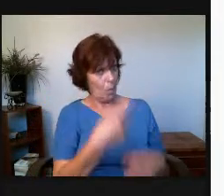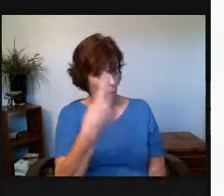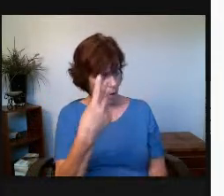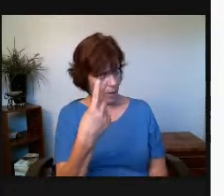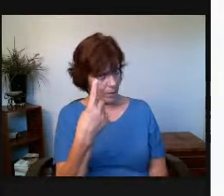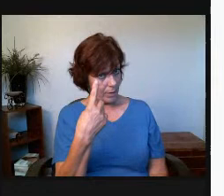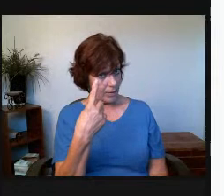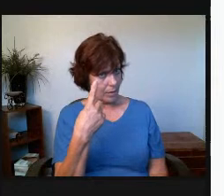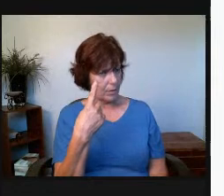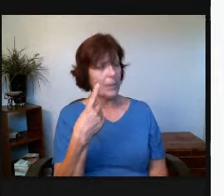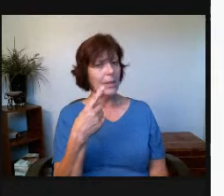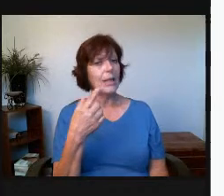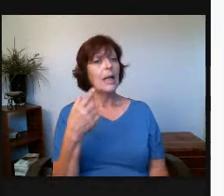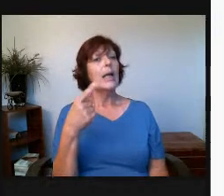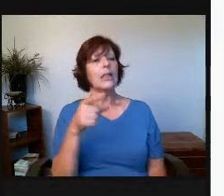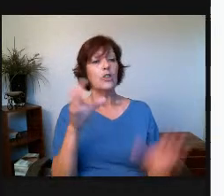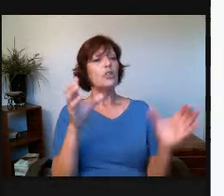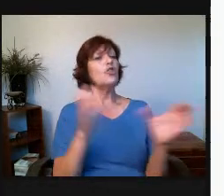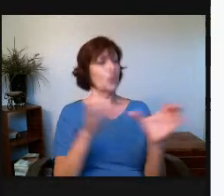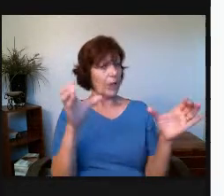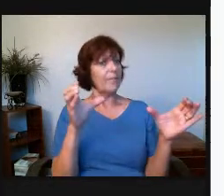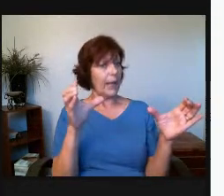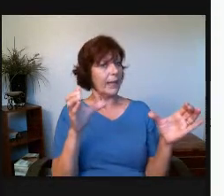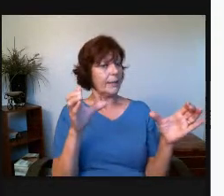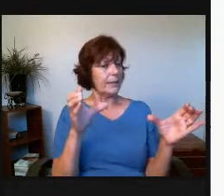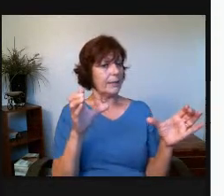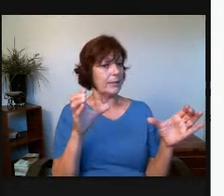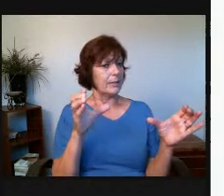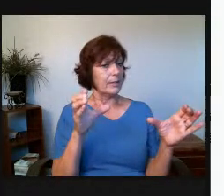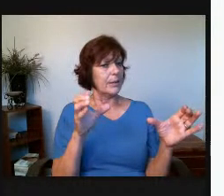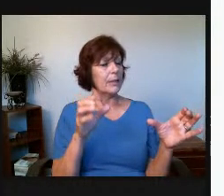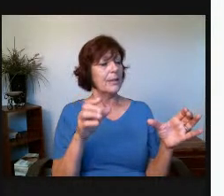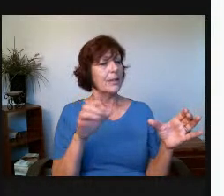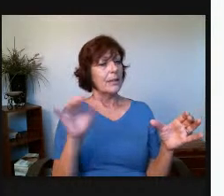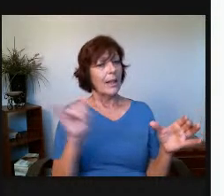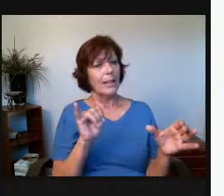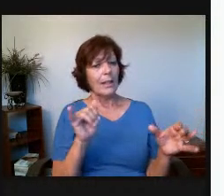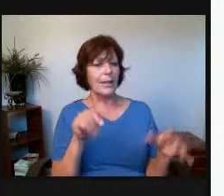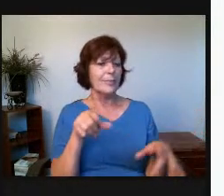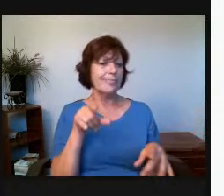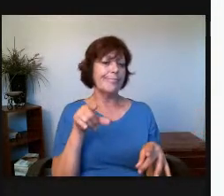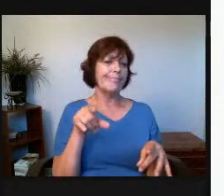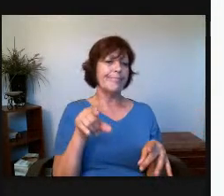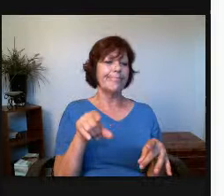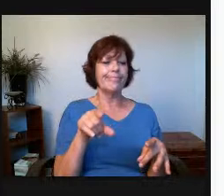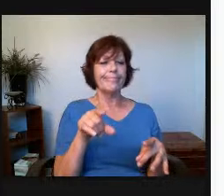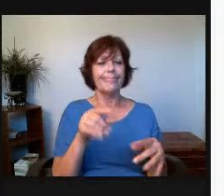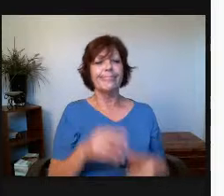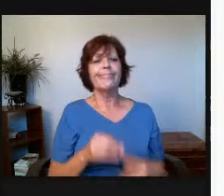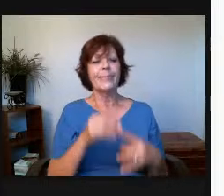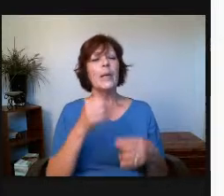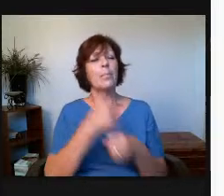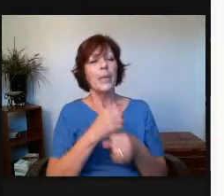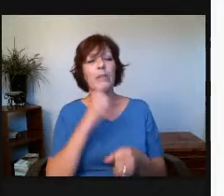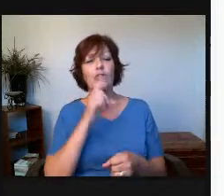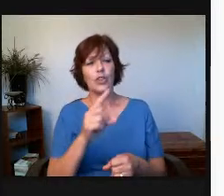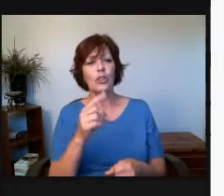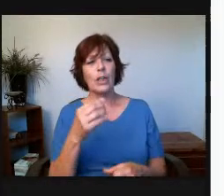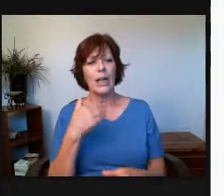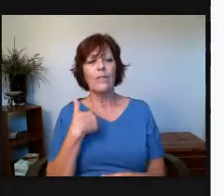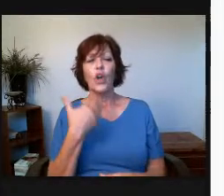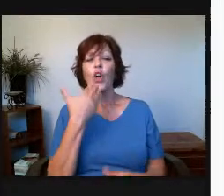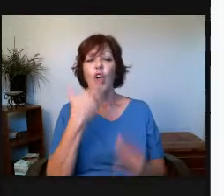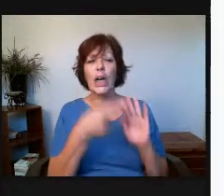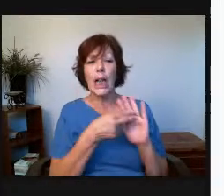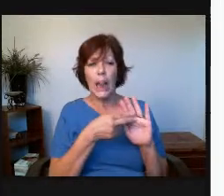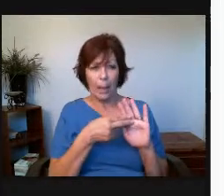that has been certified by a laboratory such as Underwriter Laboratory. Make sure that you have a good label